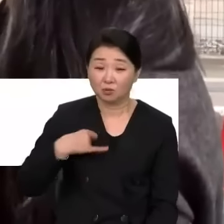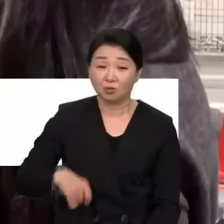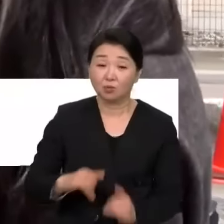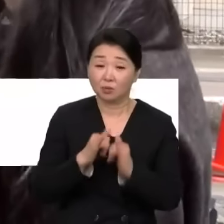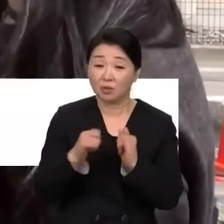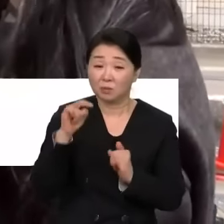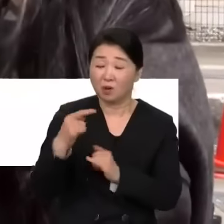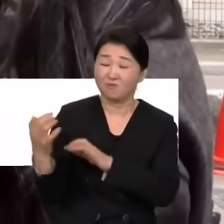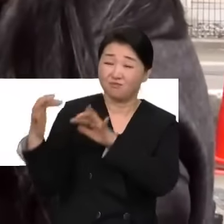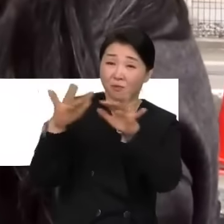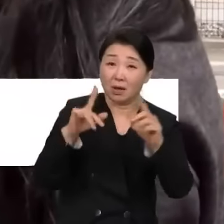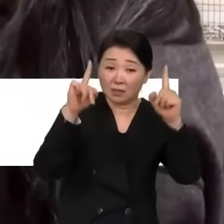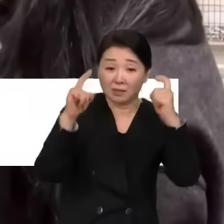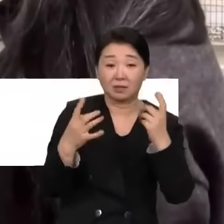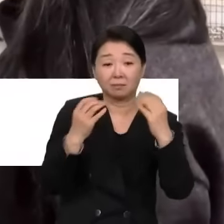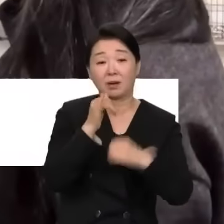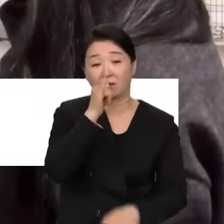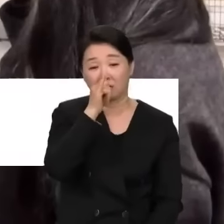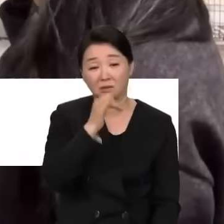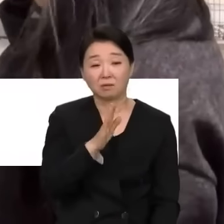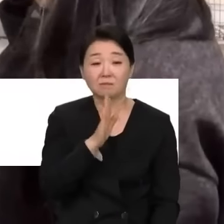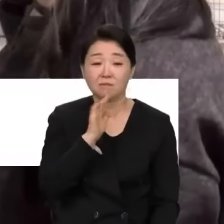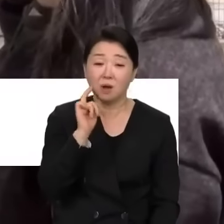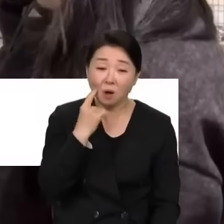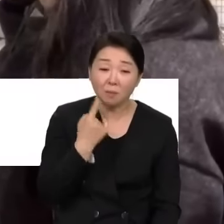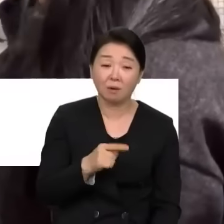so it's very beautiful.